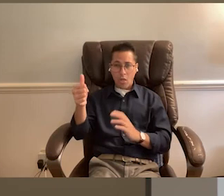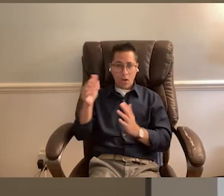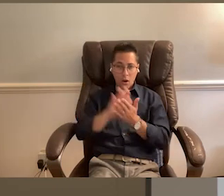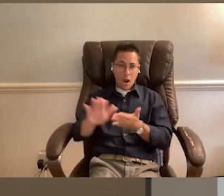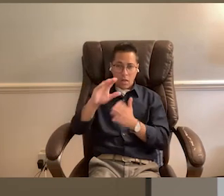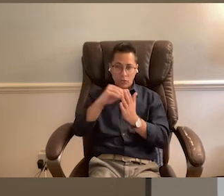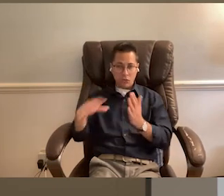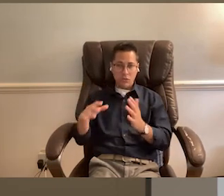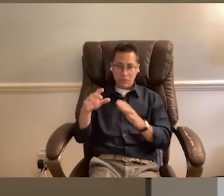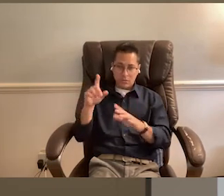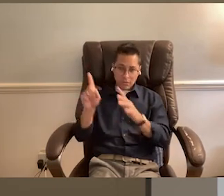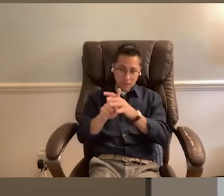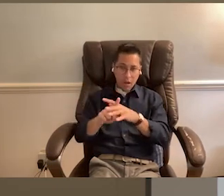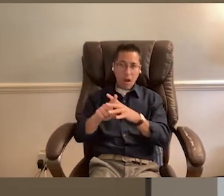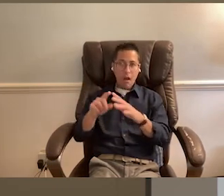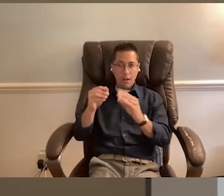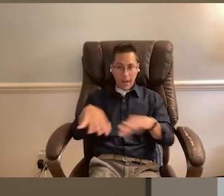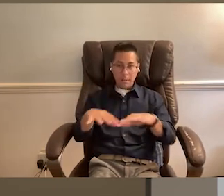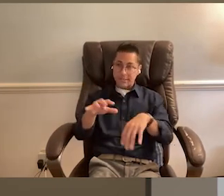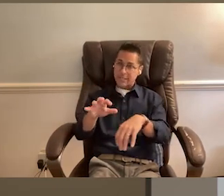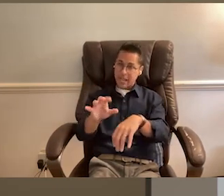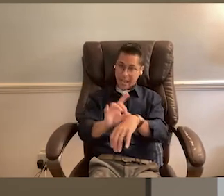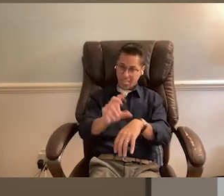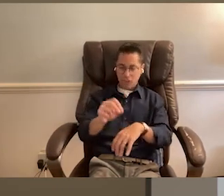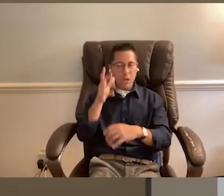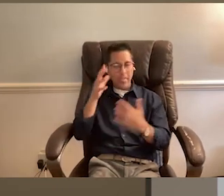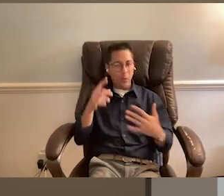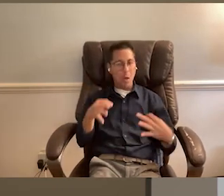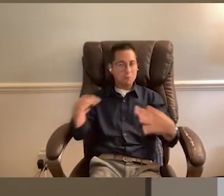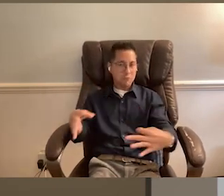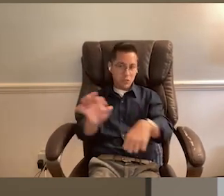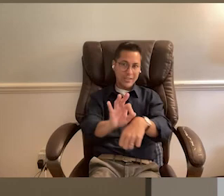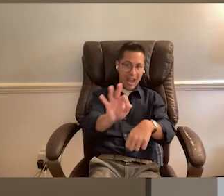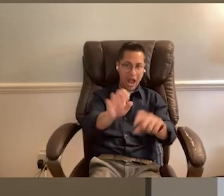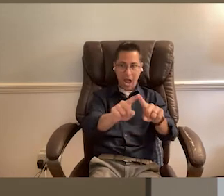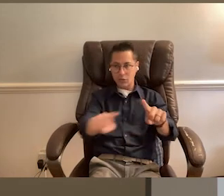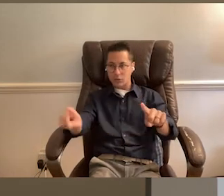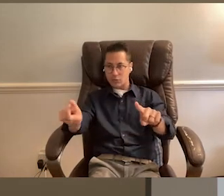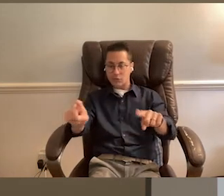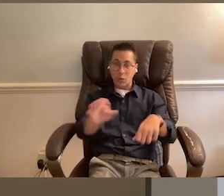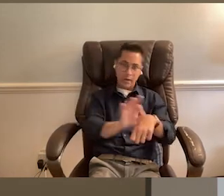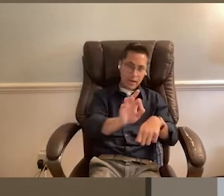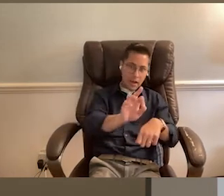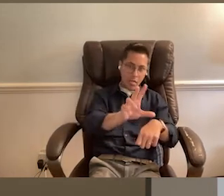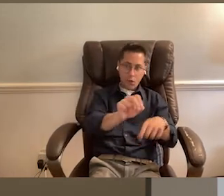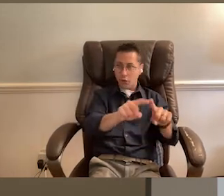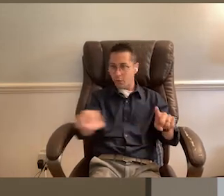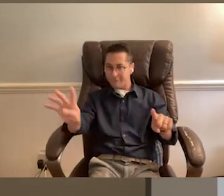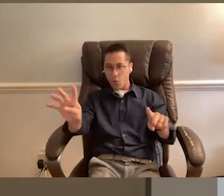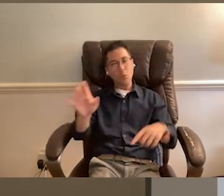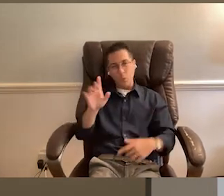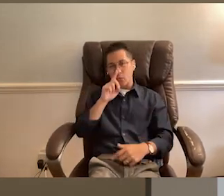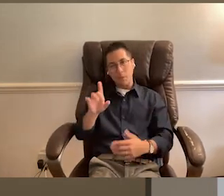specifics of it. Our office manager handles all the like. Okay, and then what about voc rehab? Voc rehab does as well. Okay, Which has been really okay. awesome.